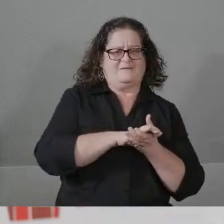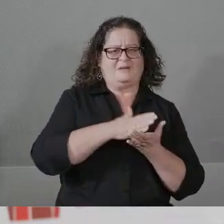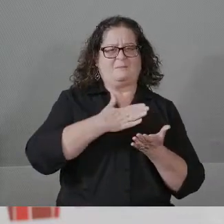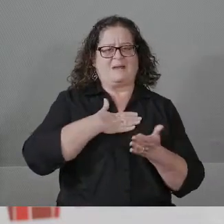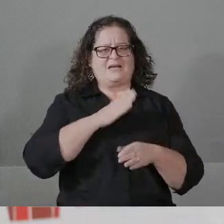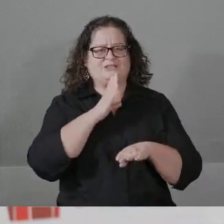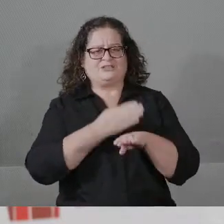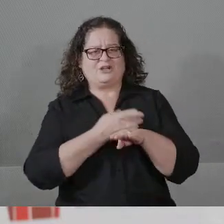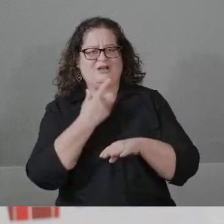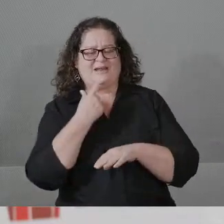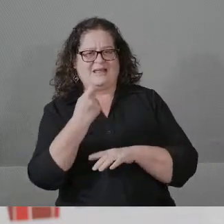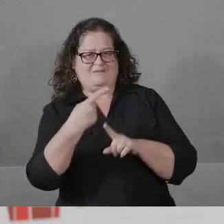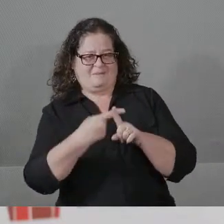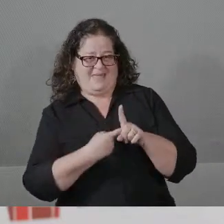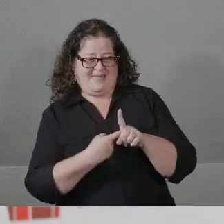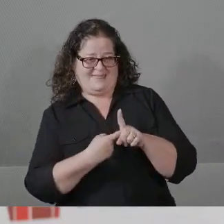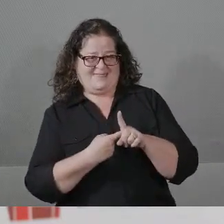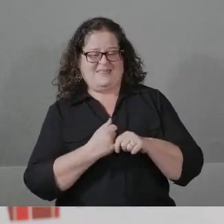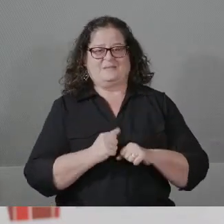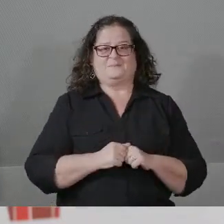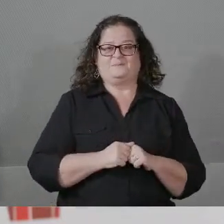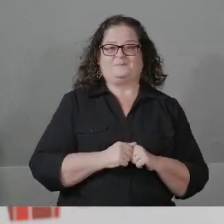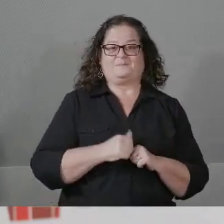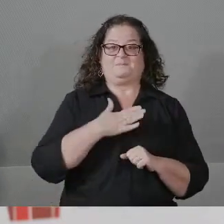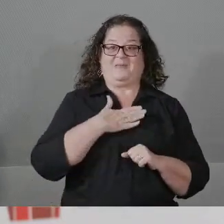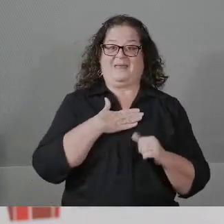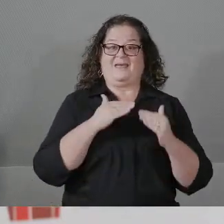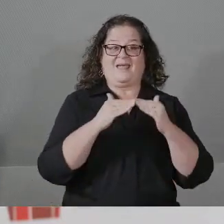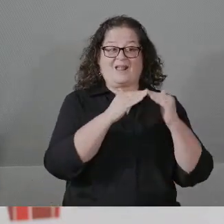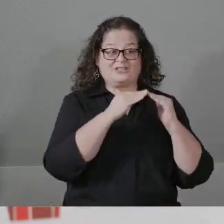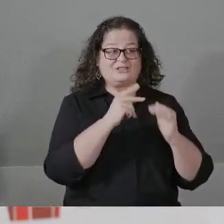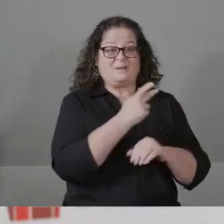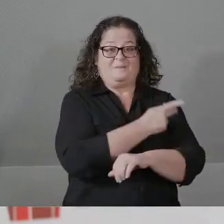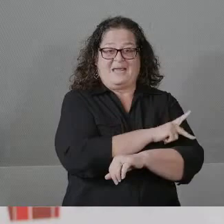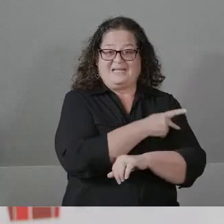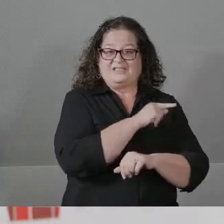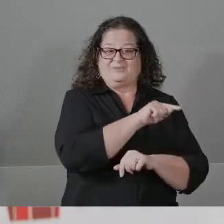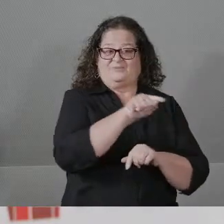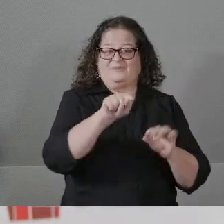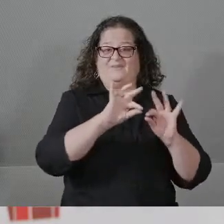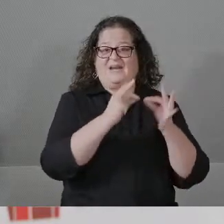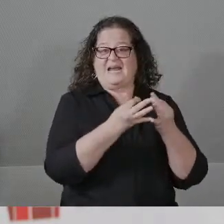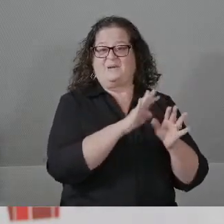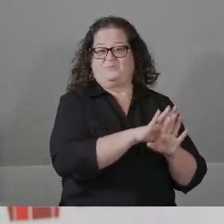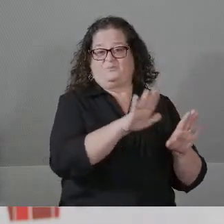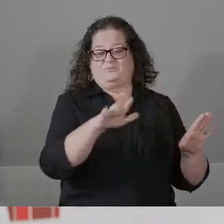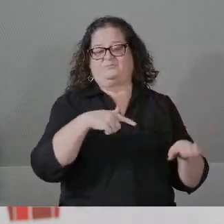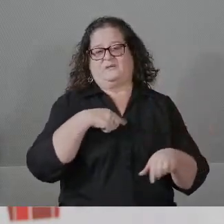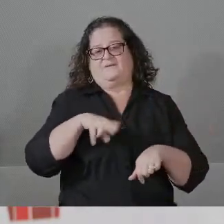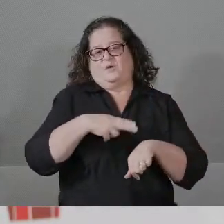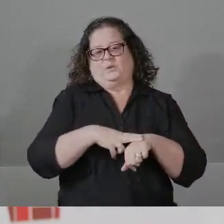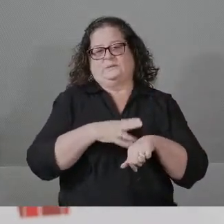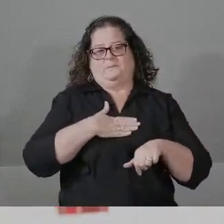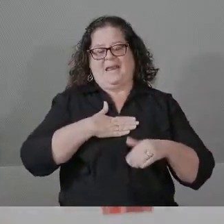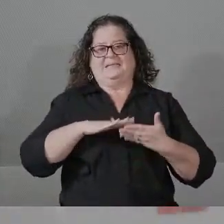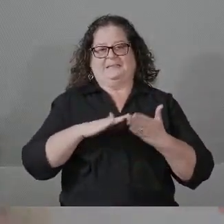daughter, my colleagues, my patients and their families as well, and of course my community. Thank you.